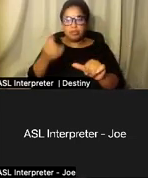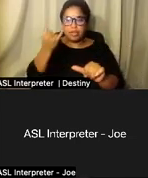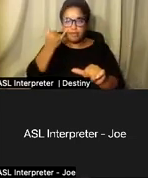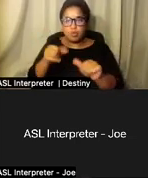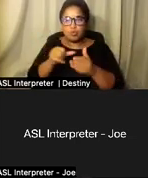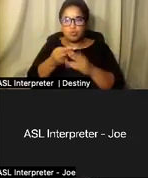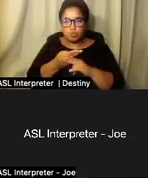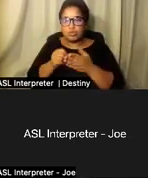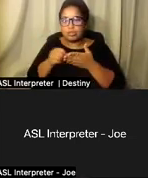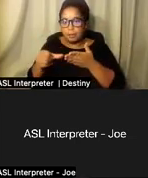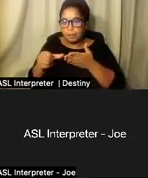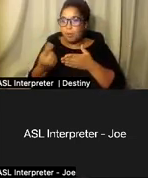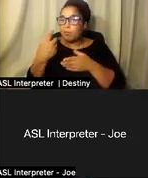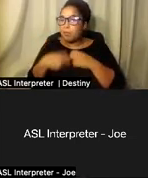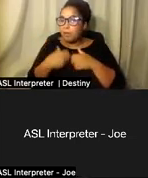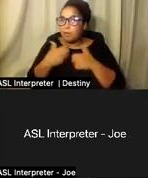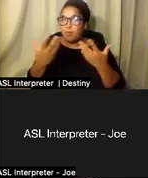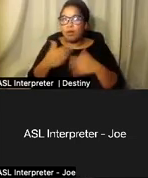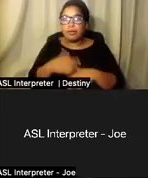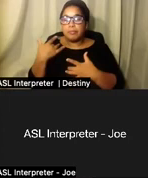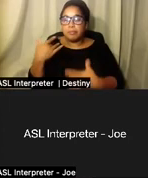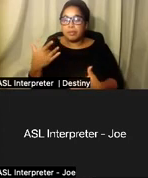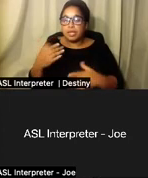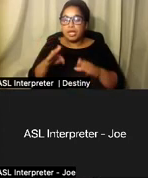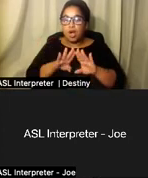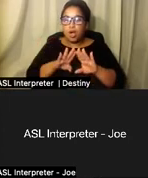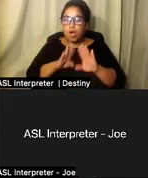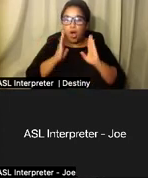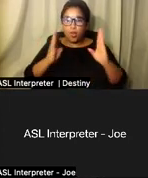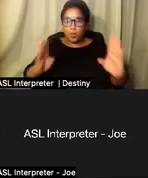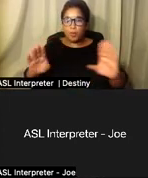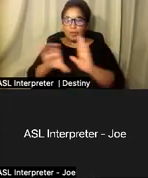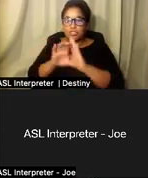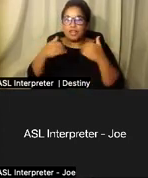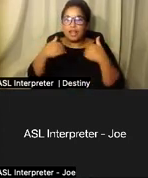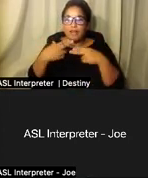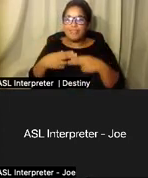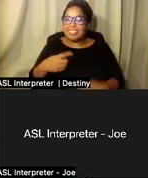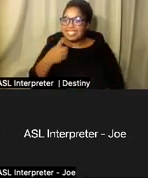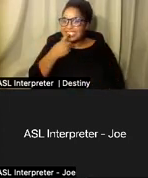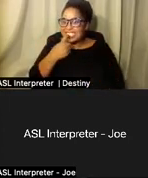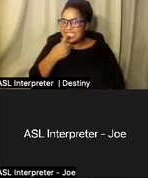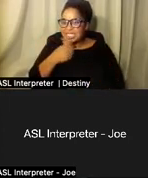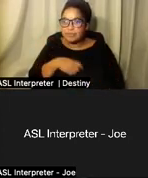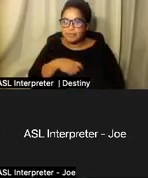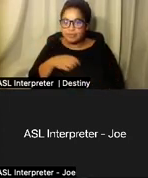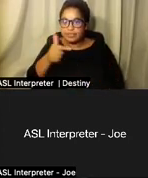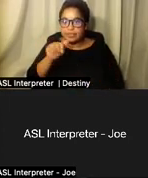Part of the problem is a lot of times hallway pictures have glass covers. So